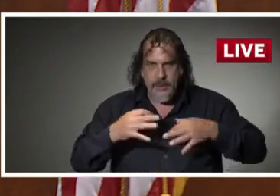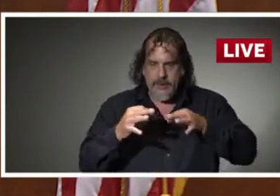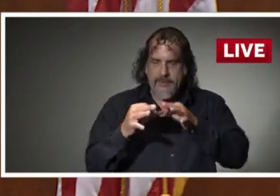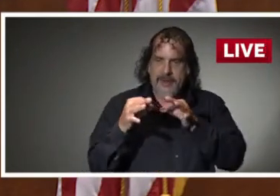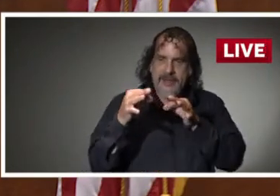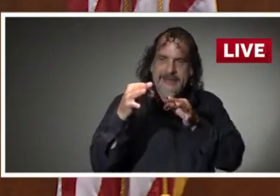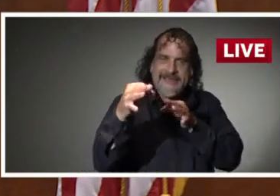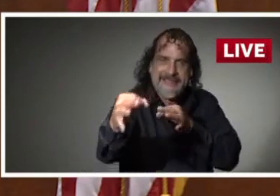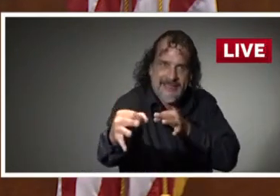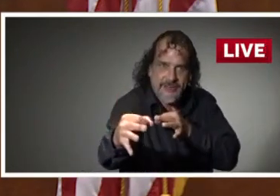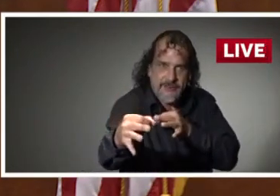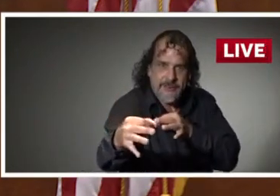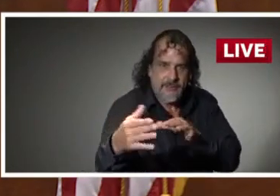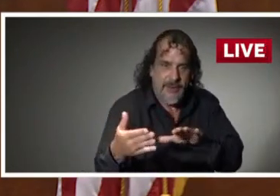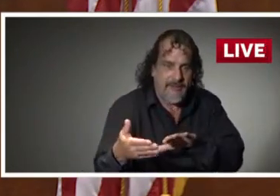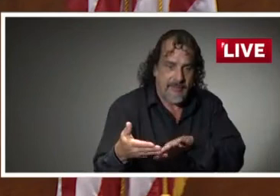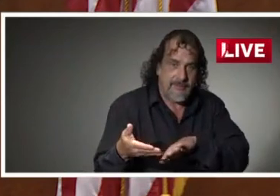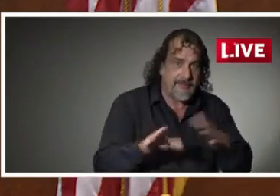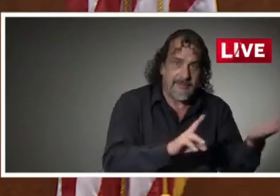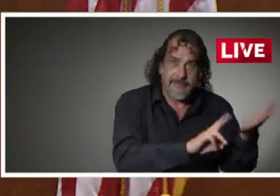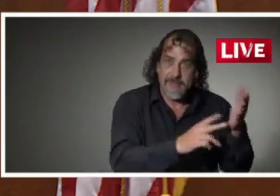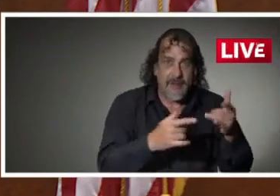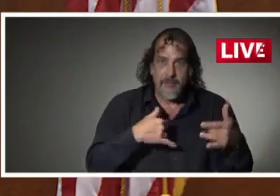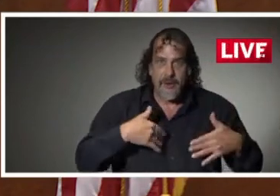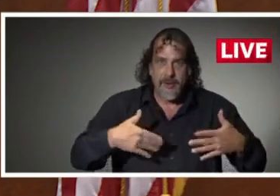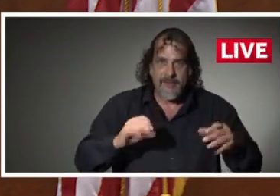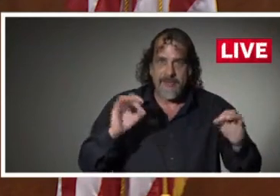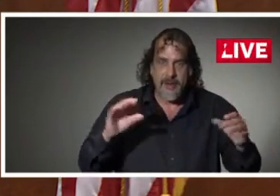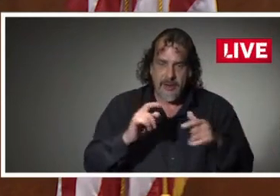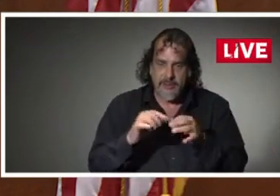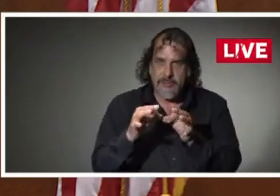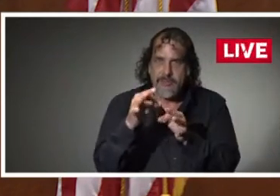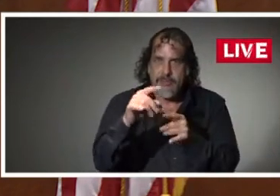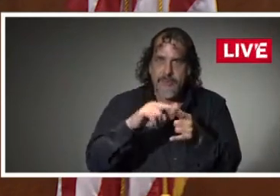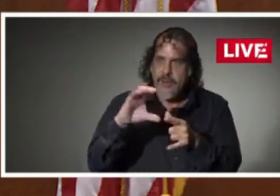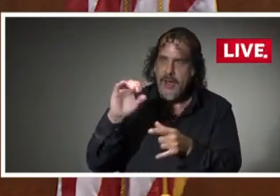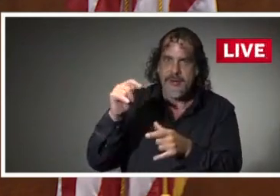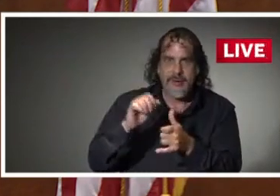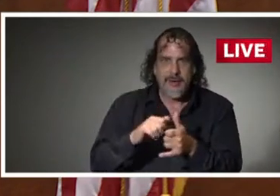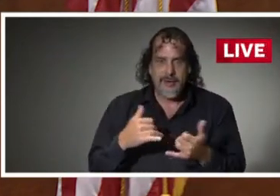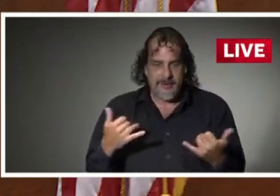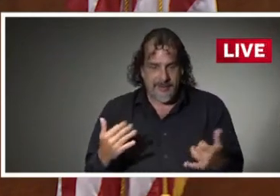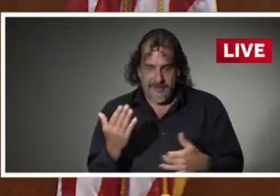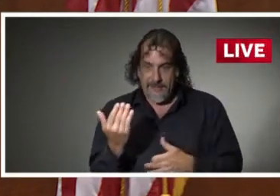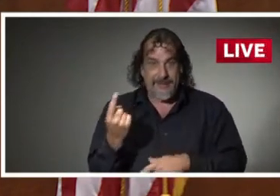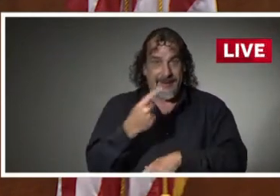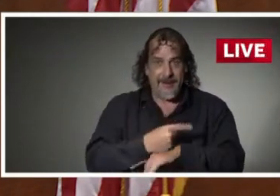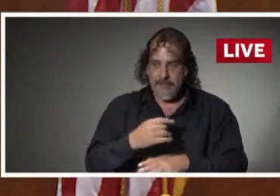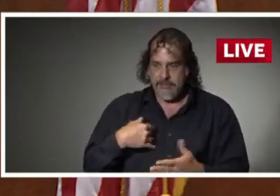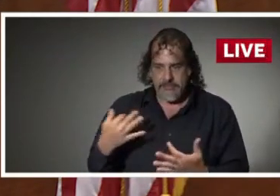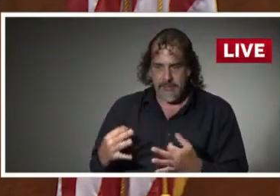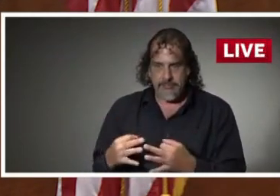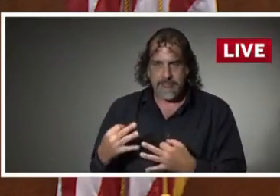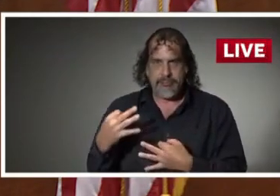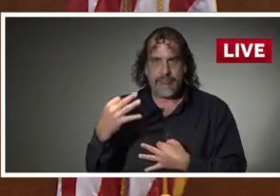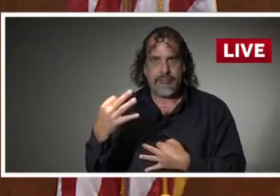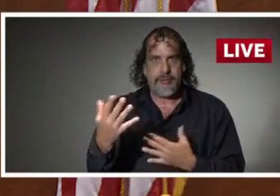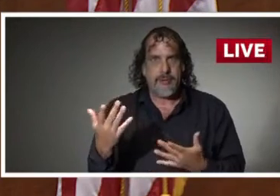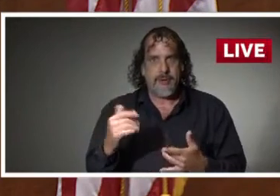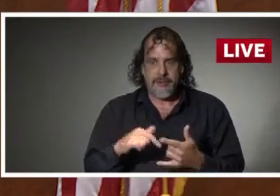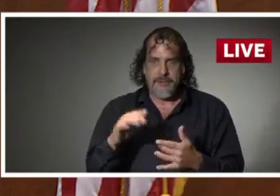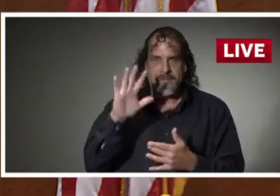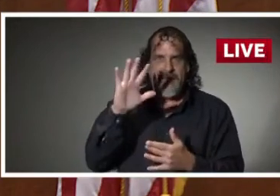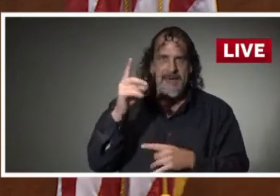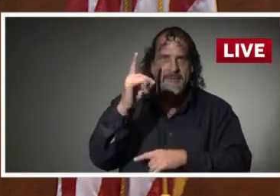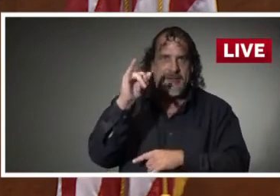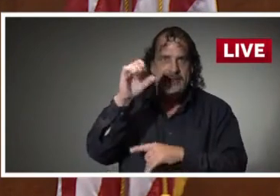until October, and that changes the constitutional provision from 15 days that is normally allowed to the 5 days